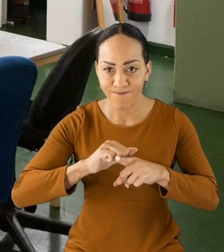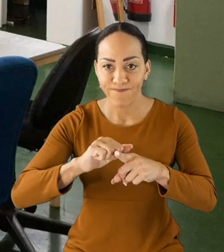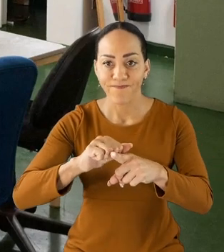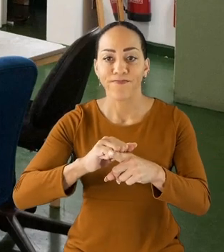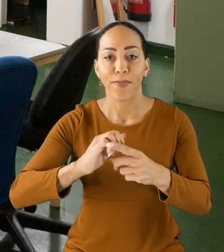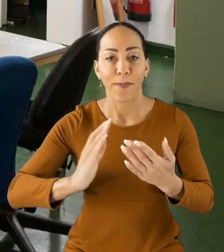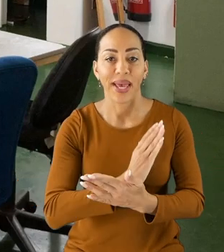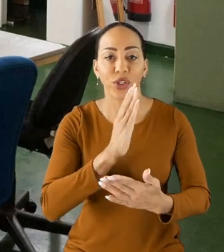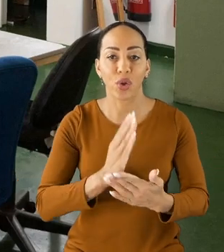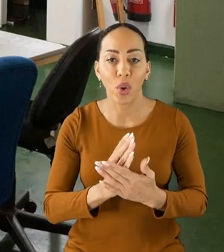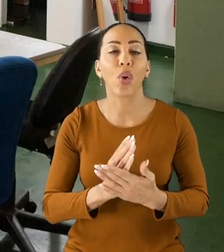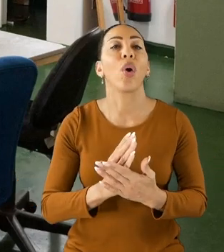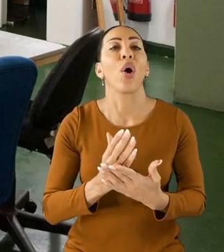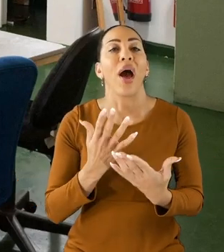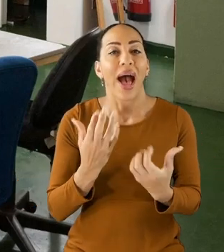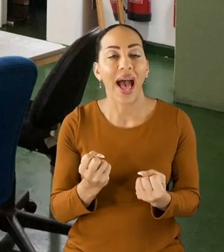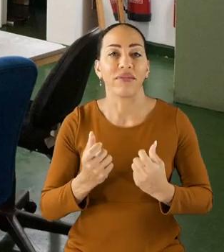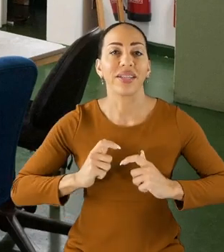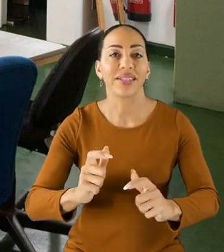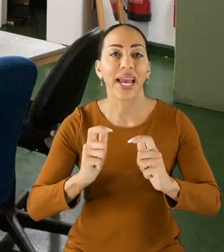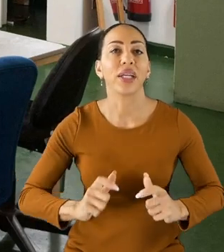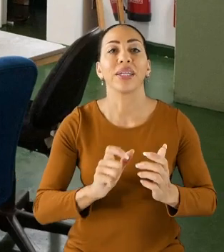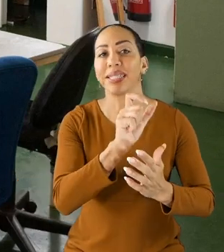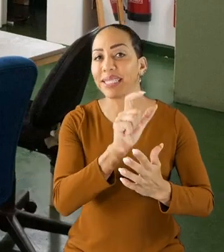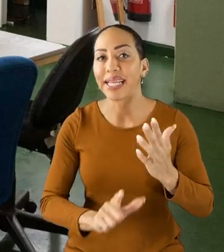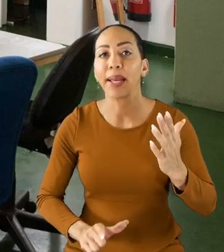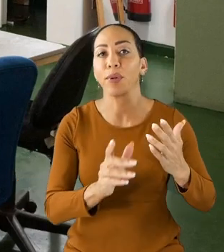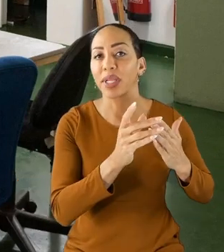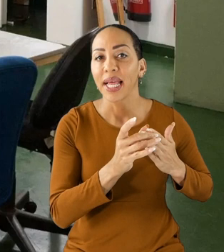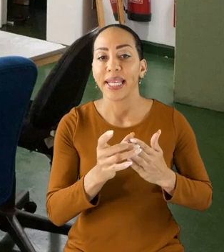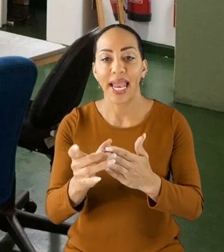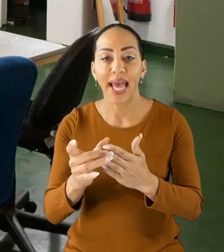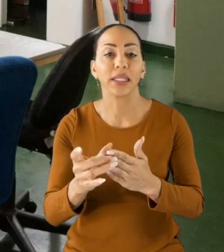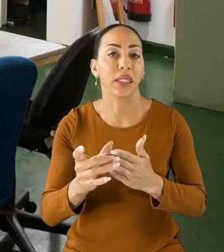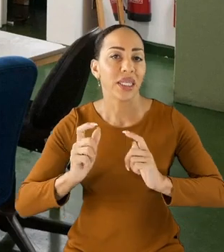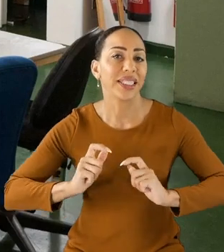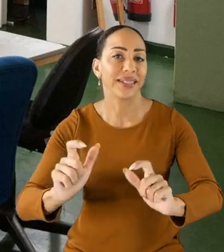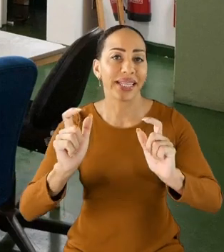to ensure that we create sustainable disabled led and intersectional working practices.